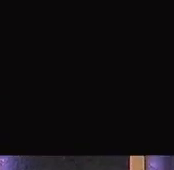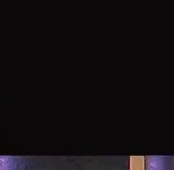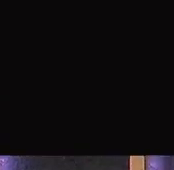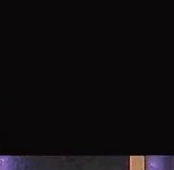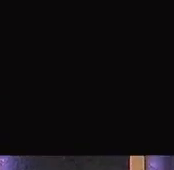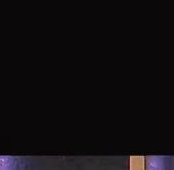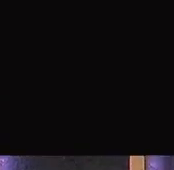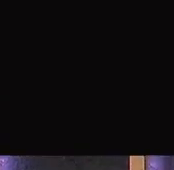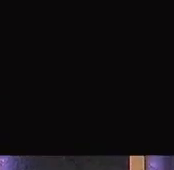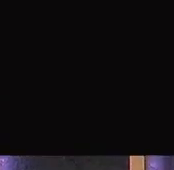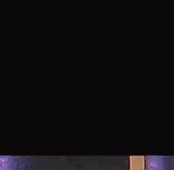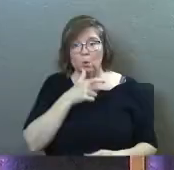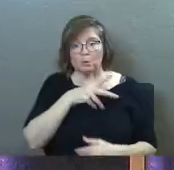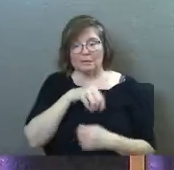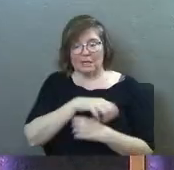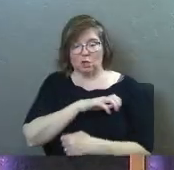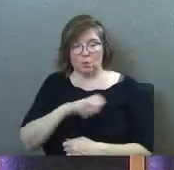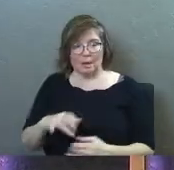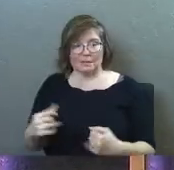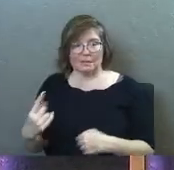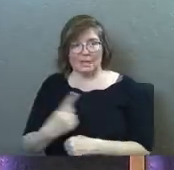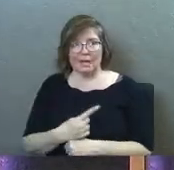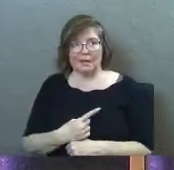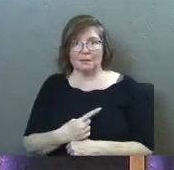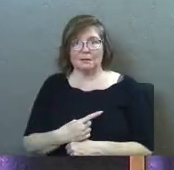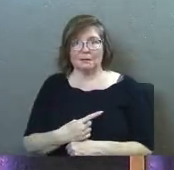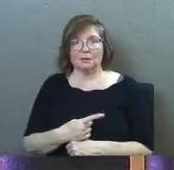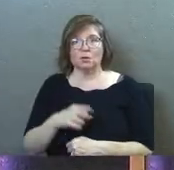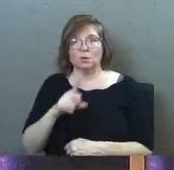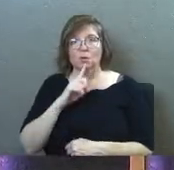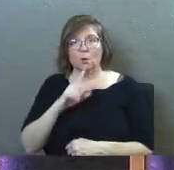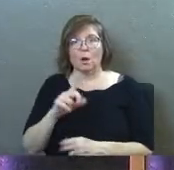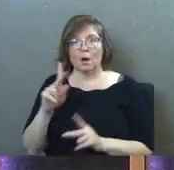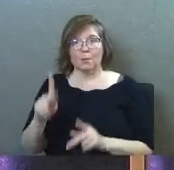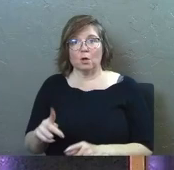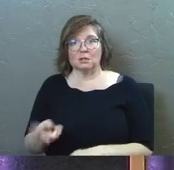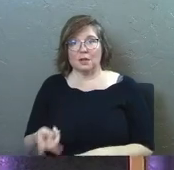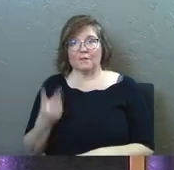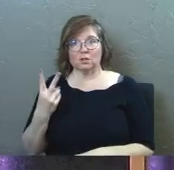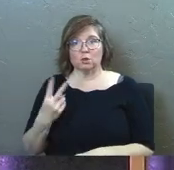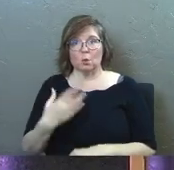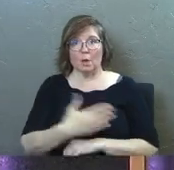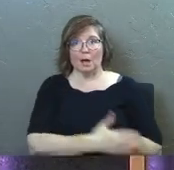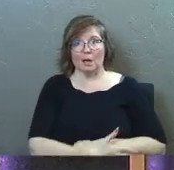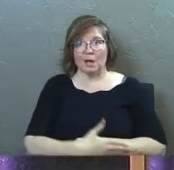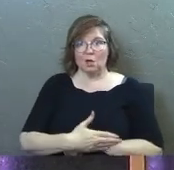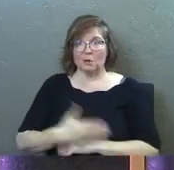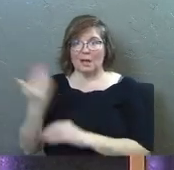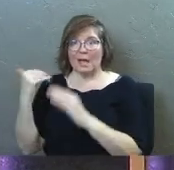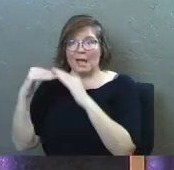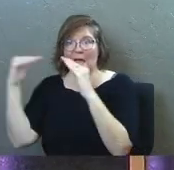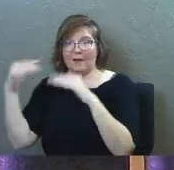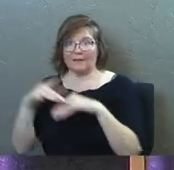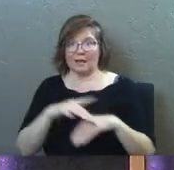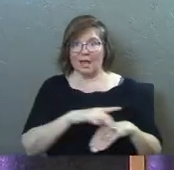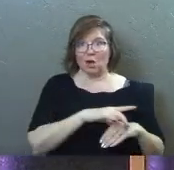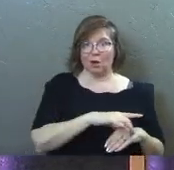are, every single one of us who is in Christ today, you are a person of two countries, heaven and